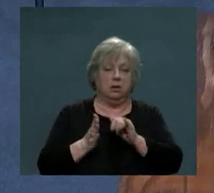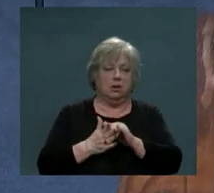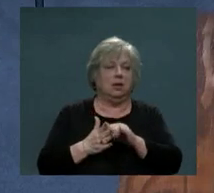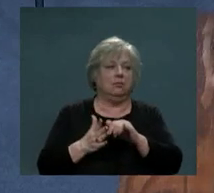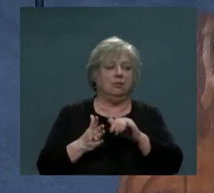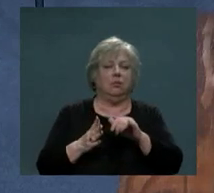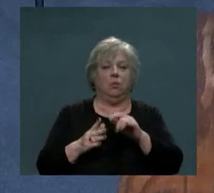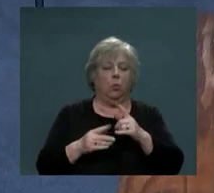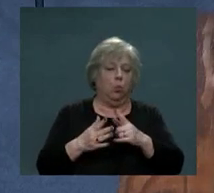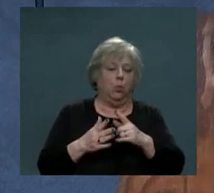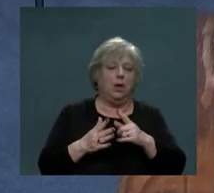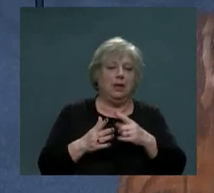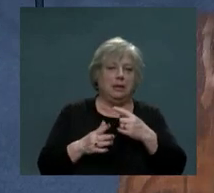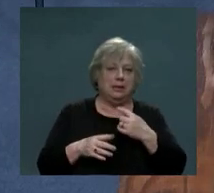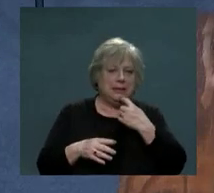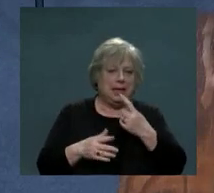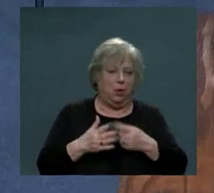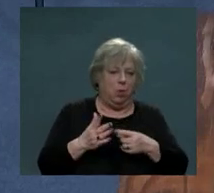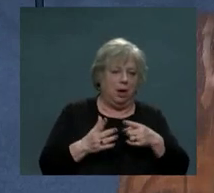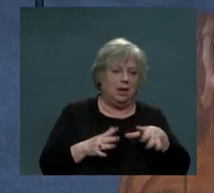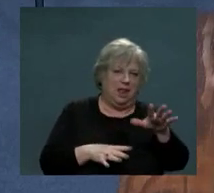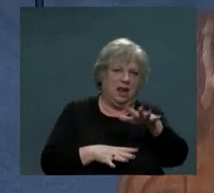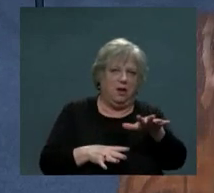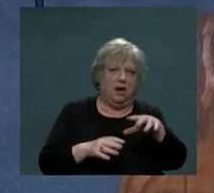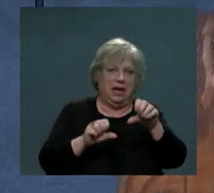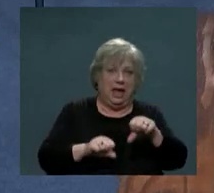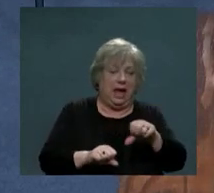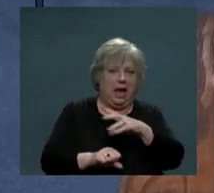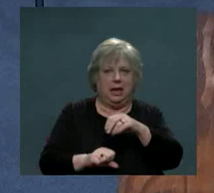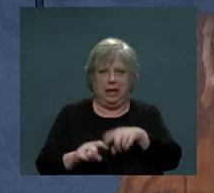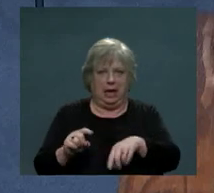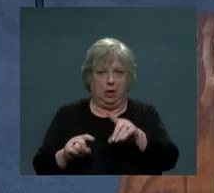know, what they can and can't do, you know, out there in that situation.